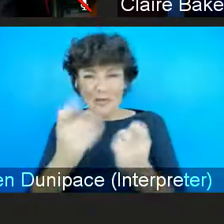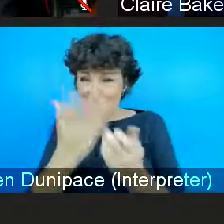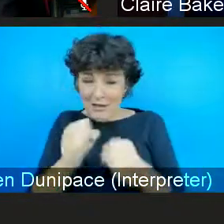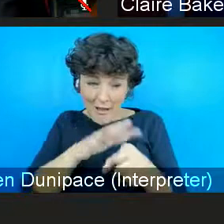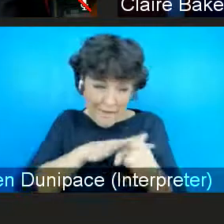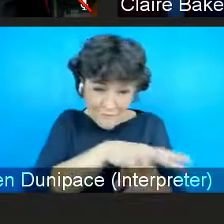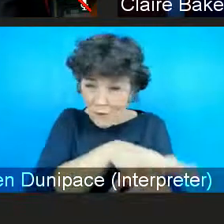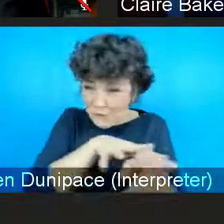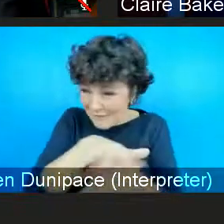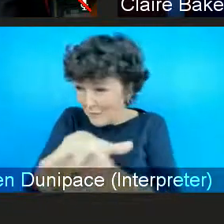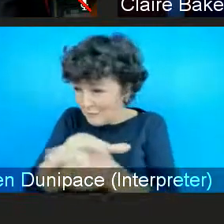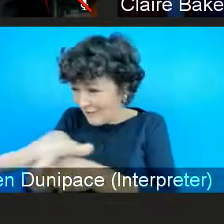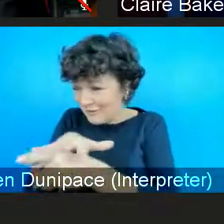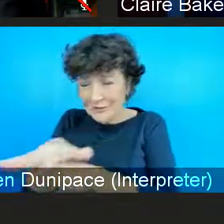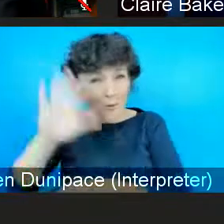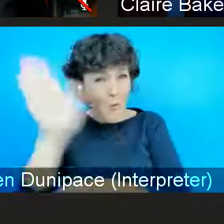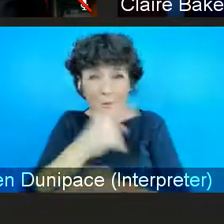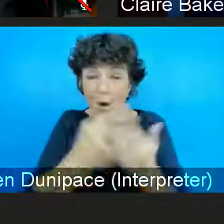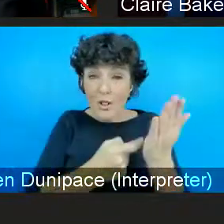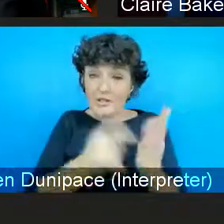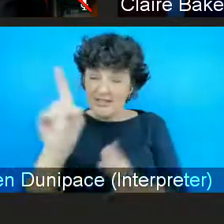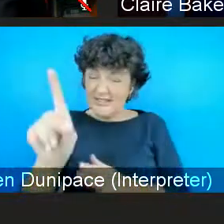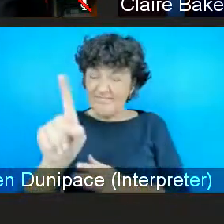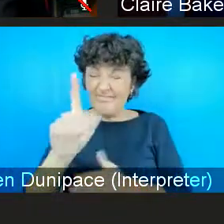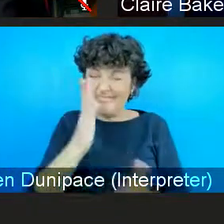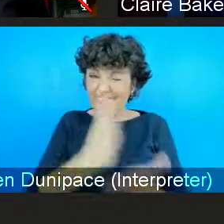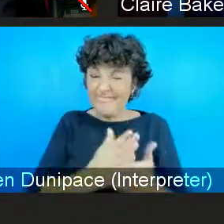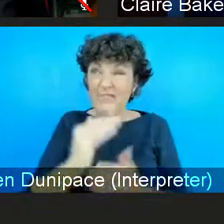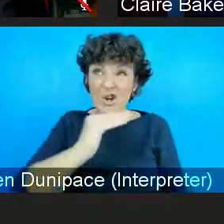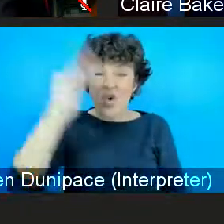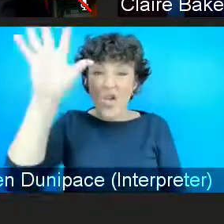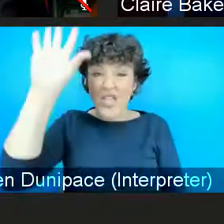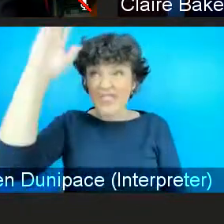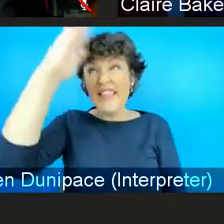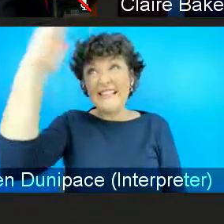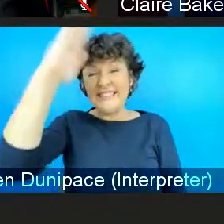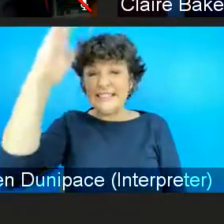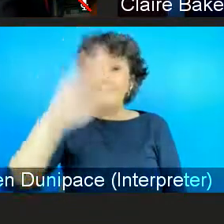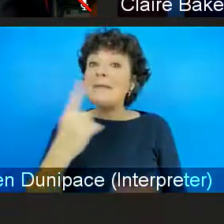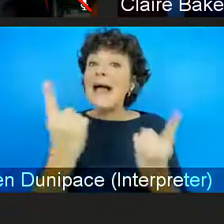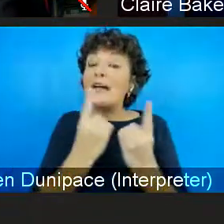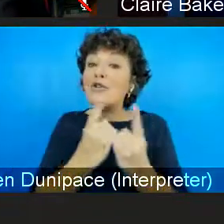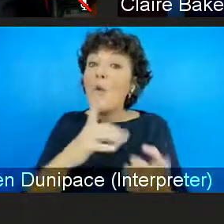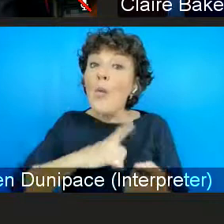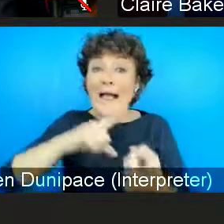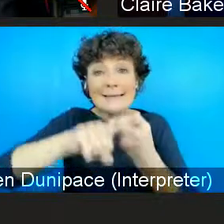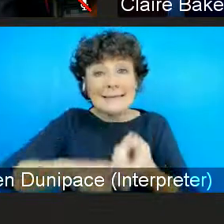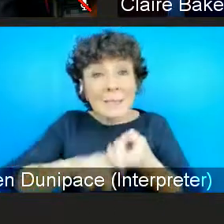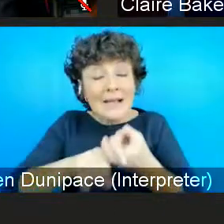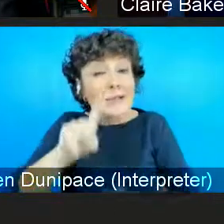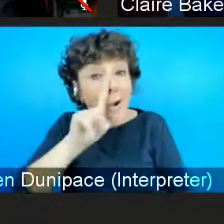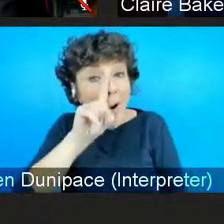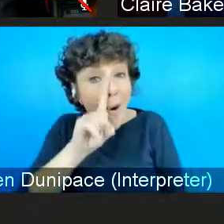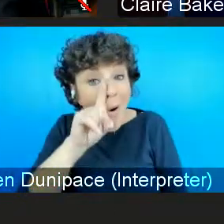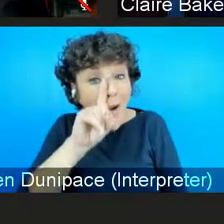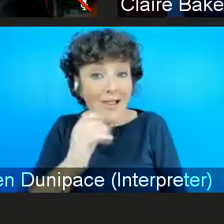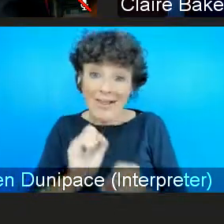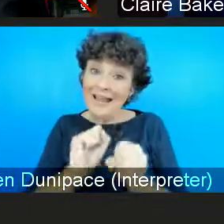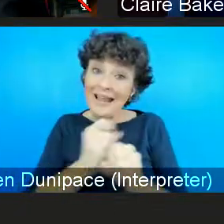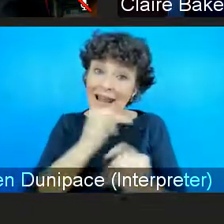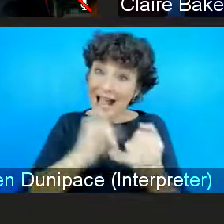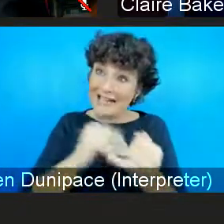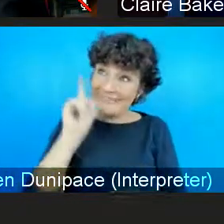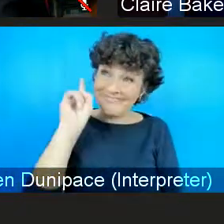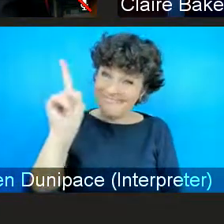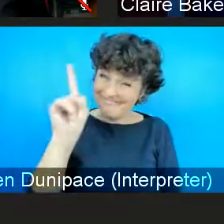Angus has mentioned it already. The Northeast is an issue because of the dependence on oil and gas there. So that's one of the